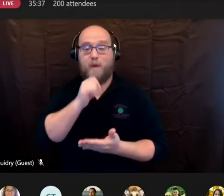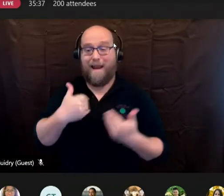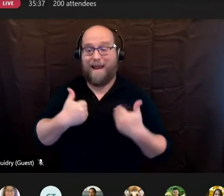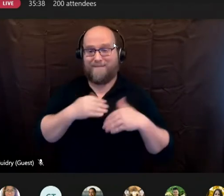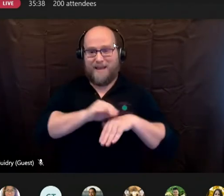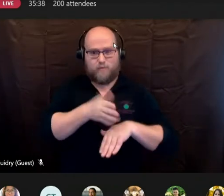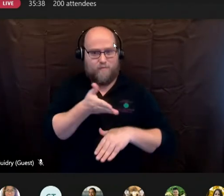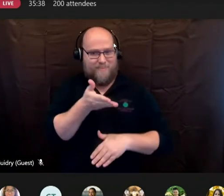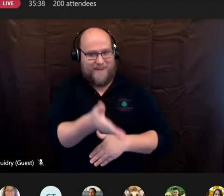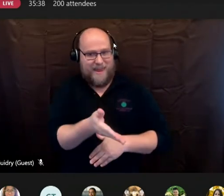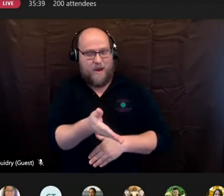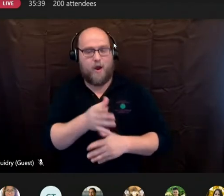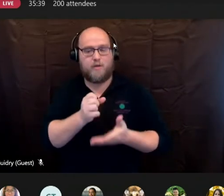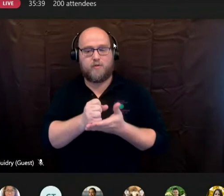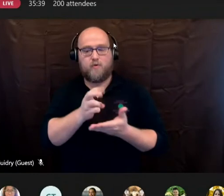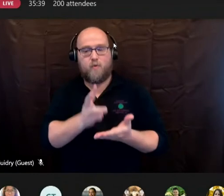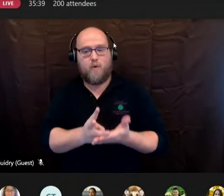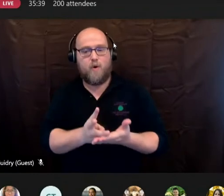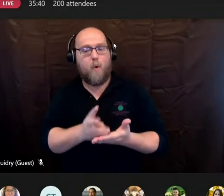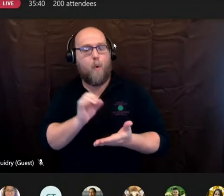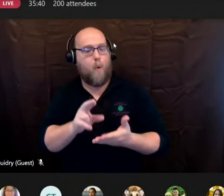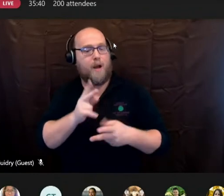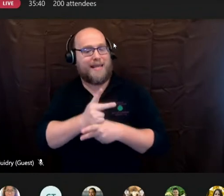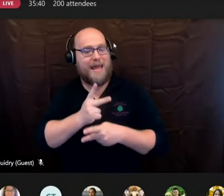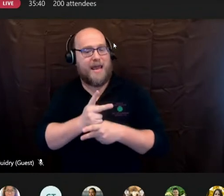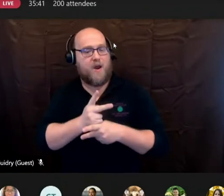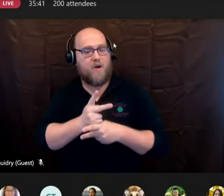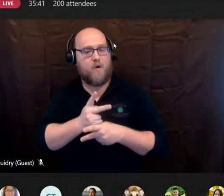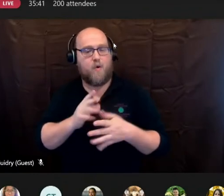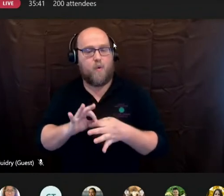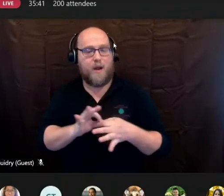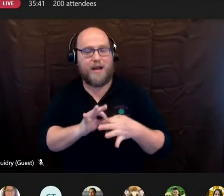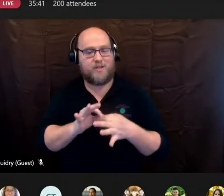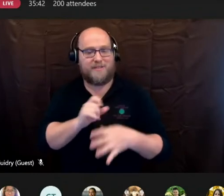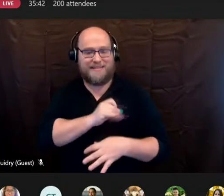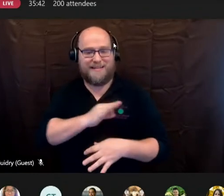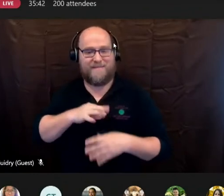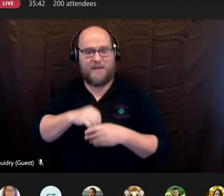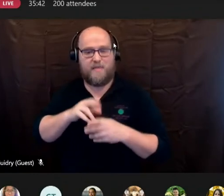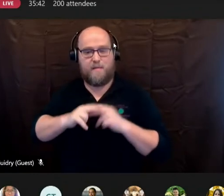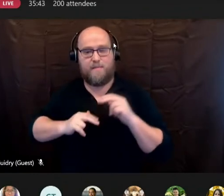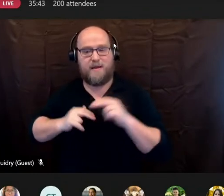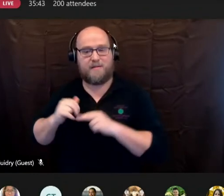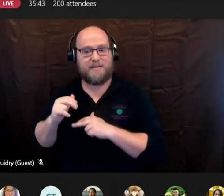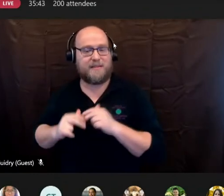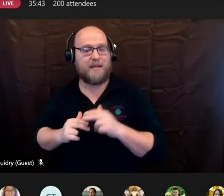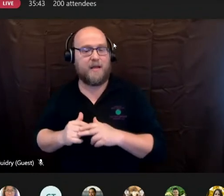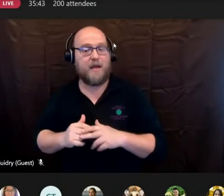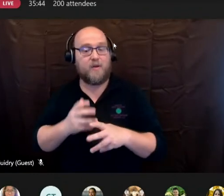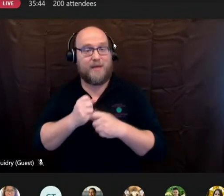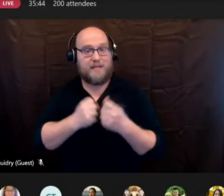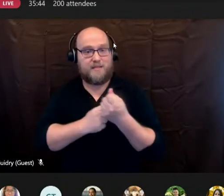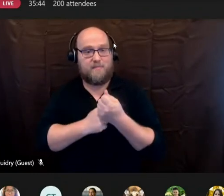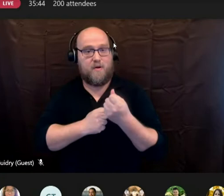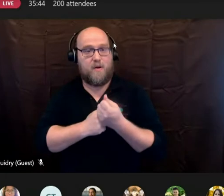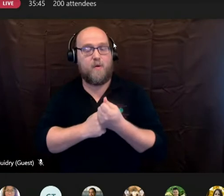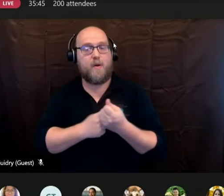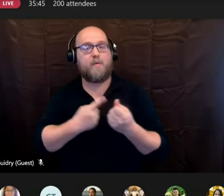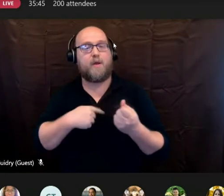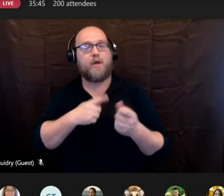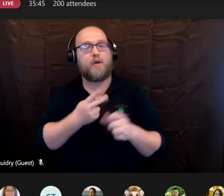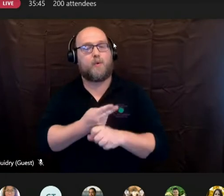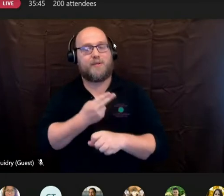will be evaluating the effectiveness of these supports and interventions using student and family climate surveys.